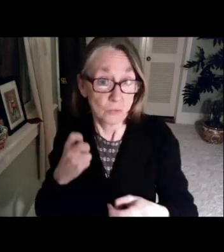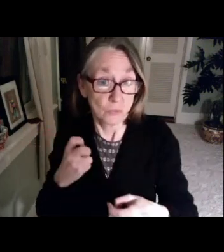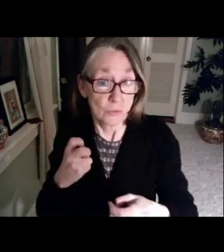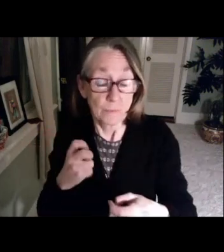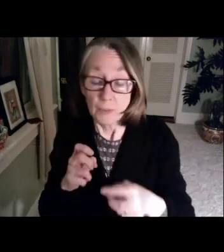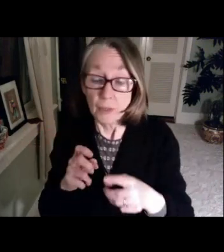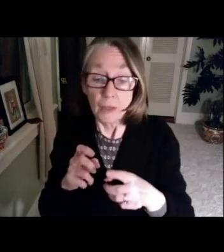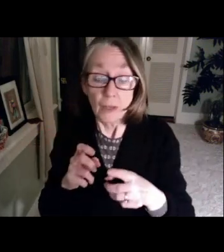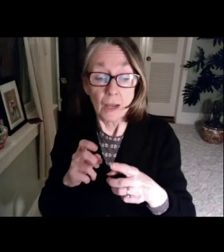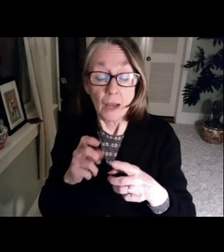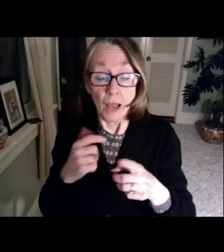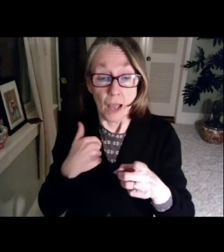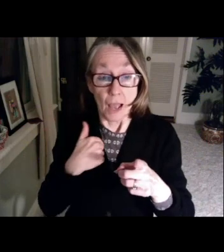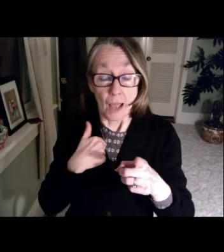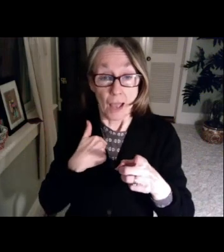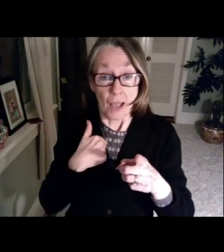said, looking at